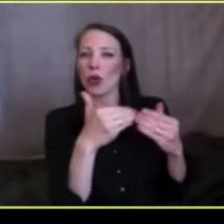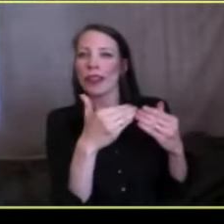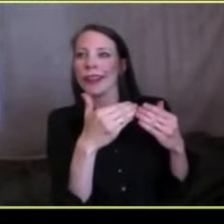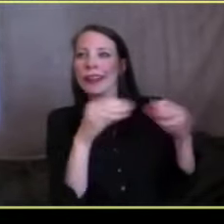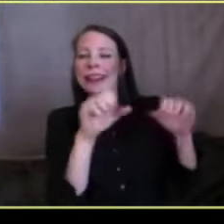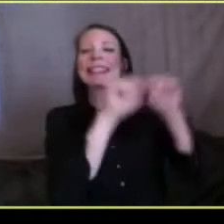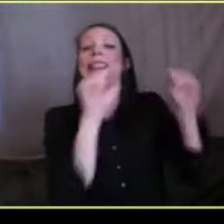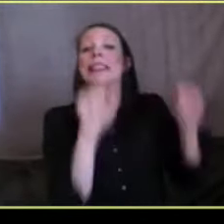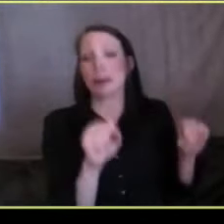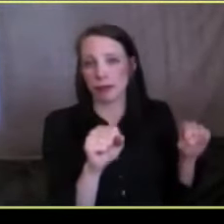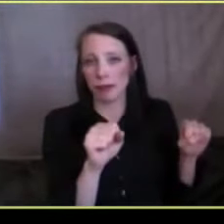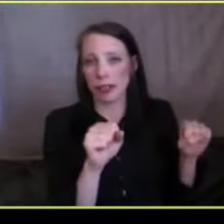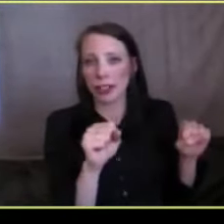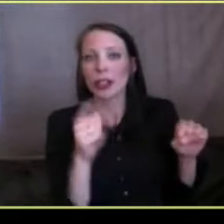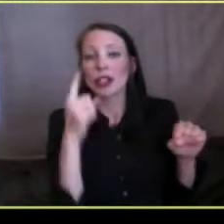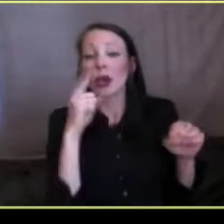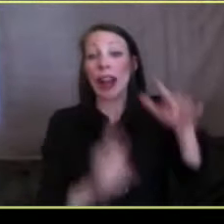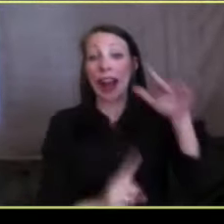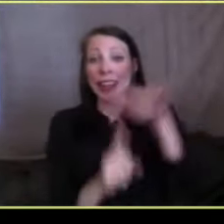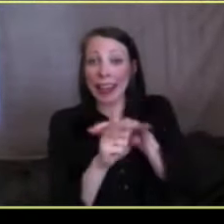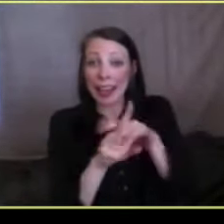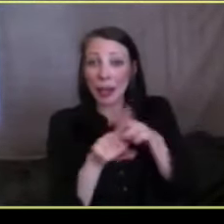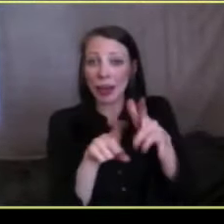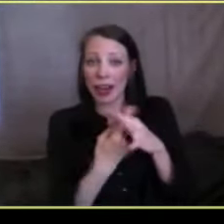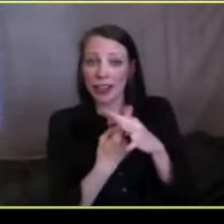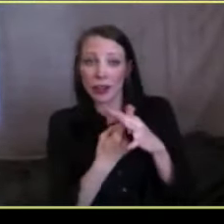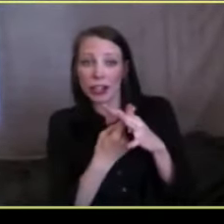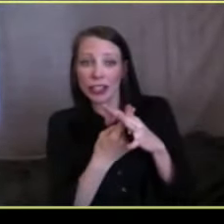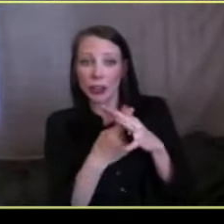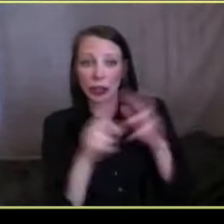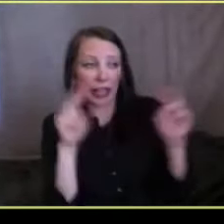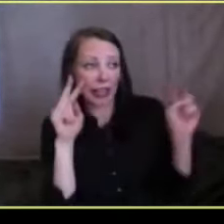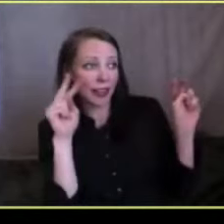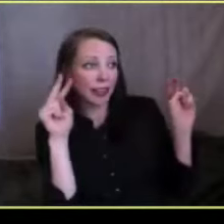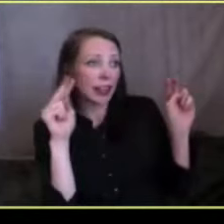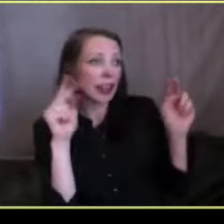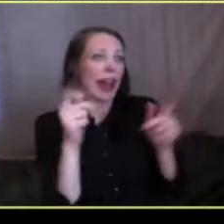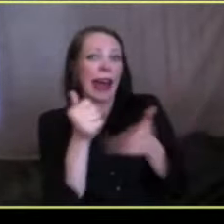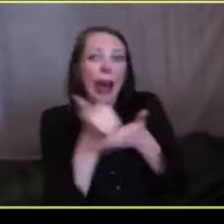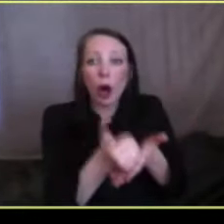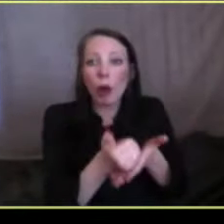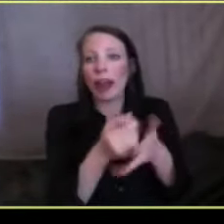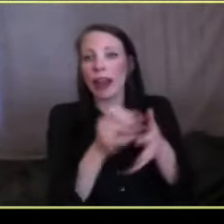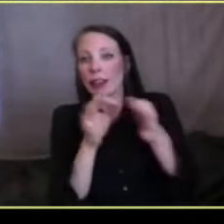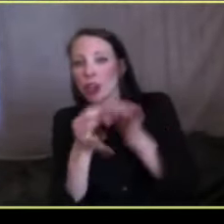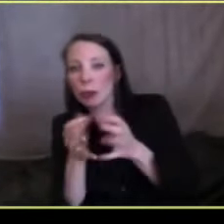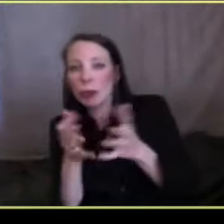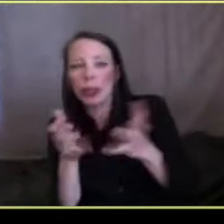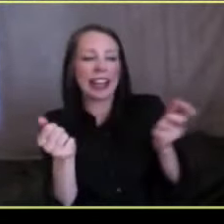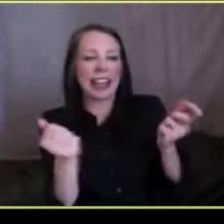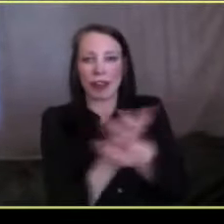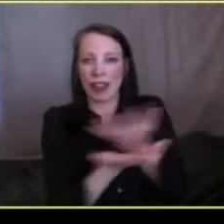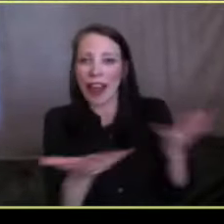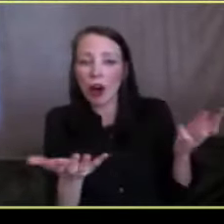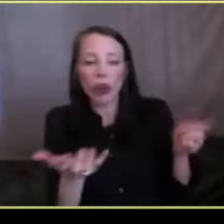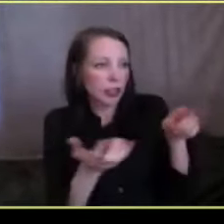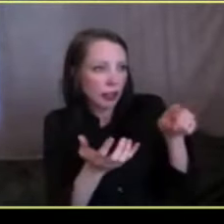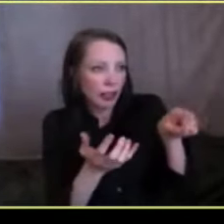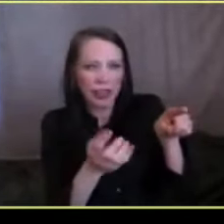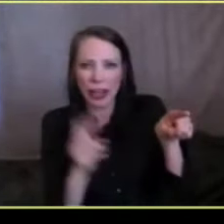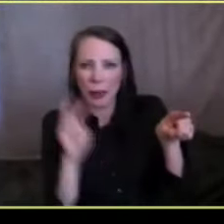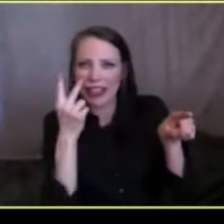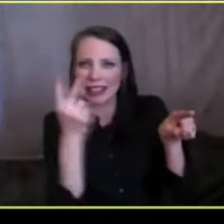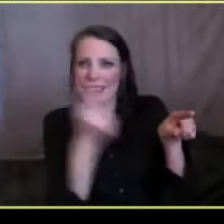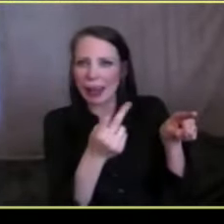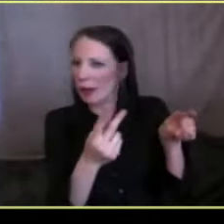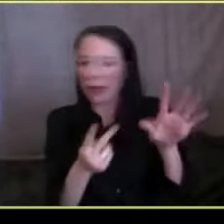own system. So when I came and I started to like help and interpret and everything else, then